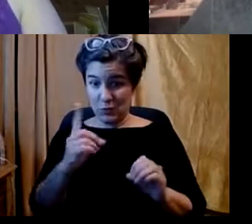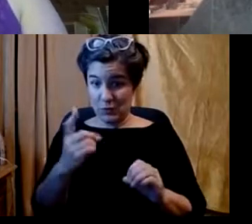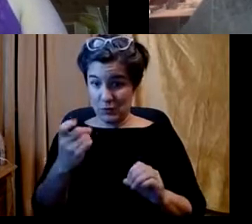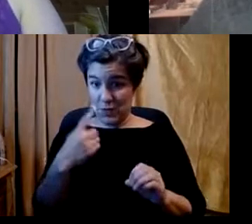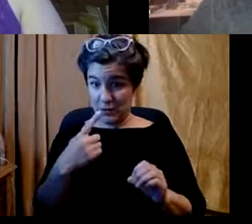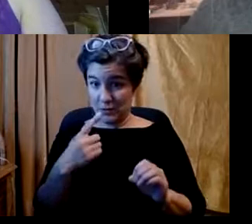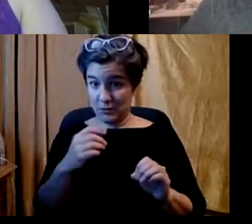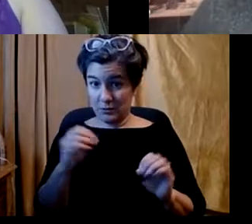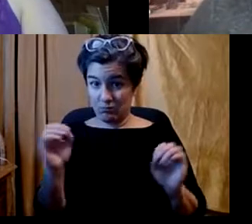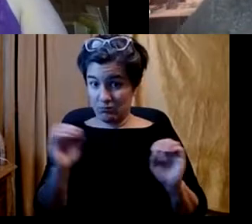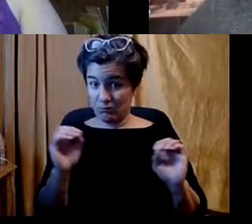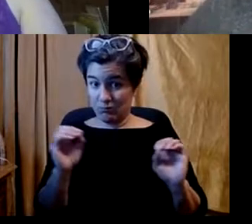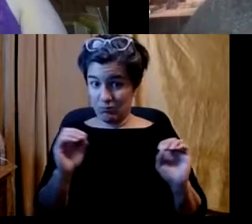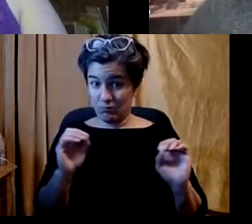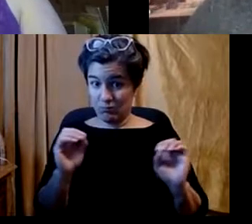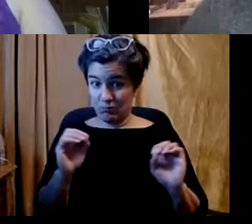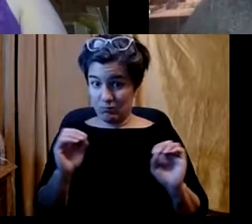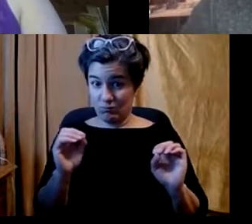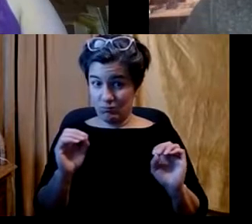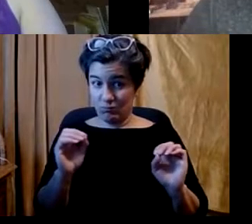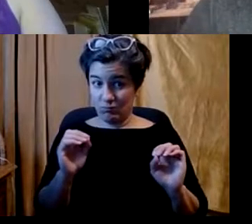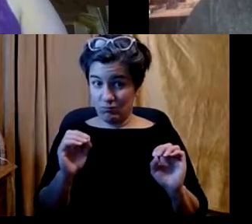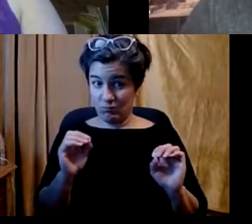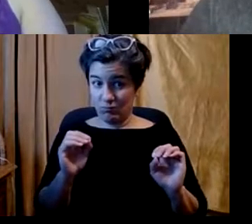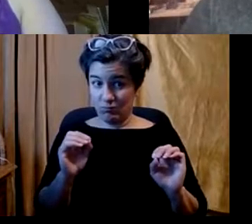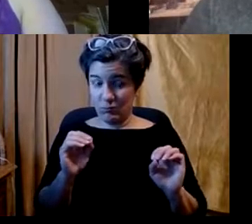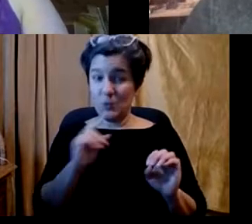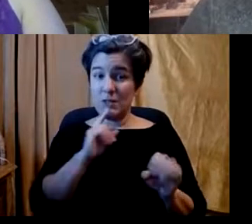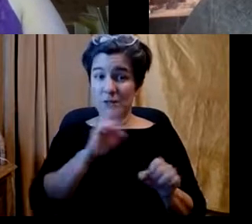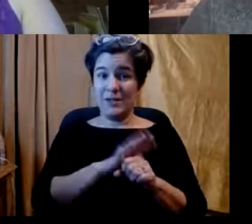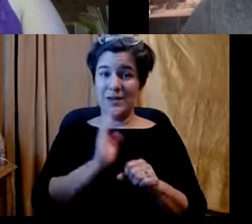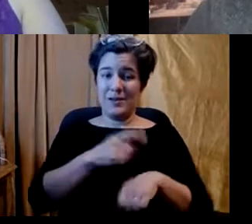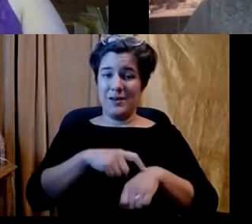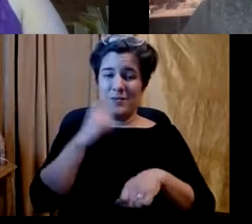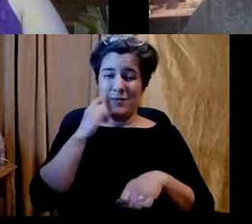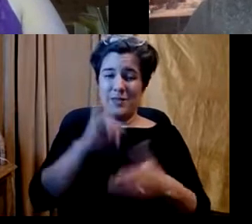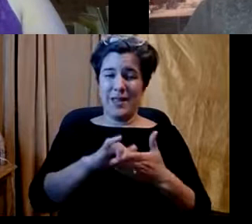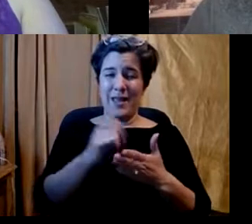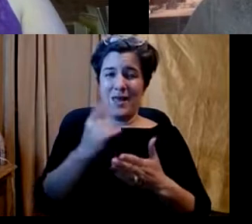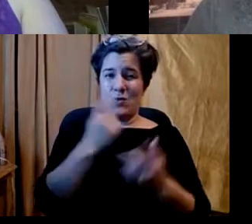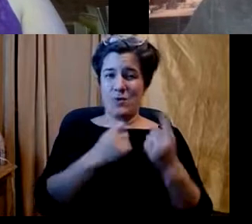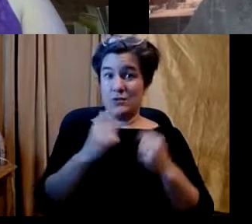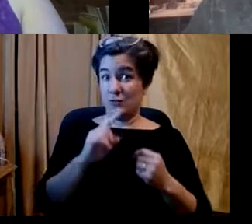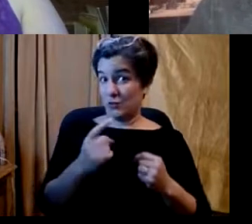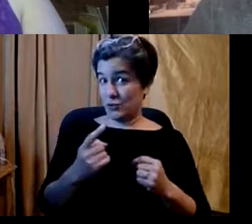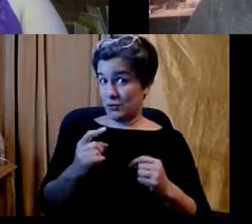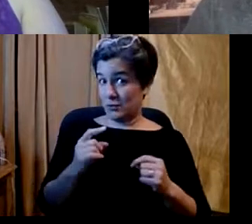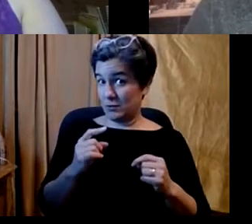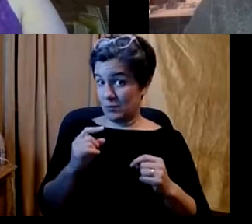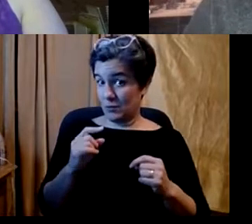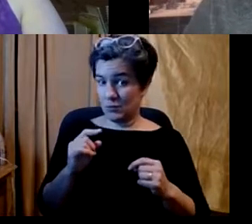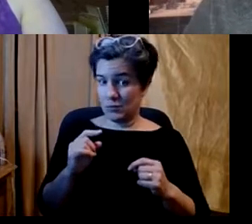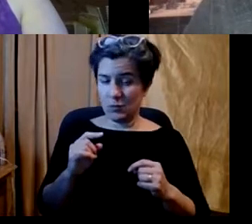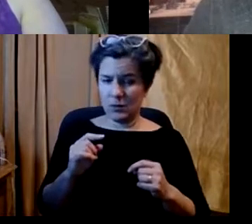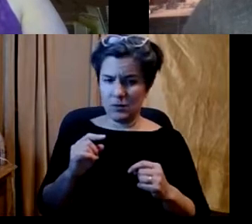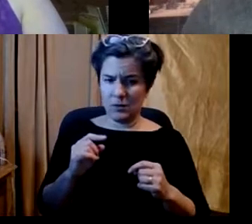question, that's what we've committed first to do with our time, so. Okay. Yeah, anyone else thinking they want to ask a